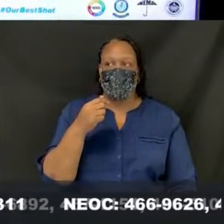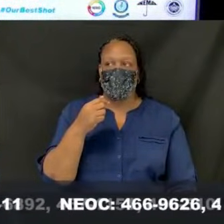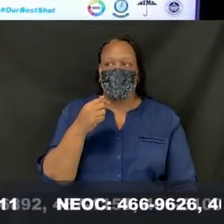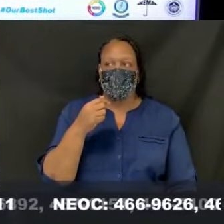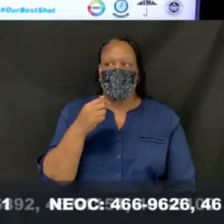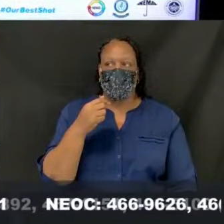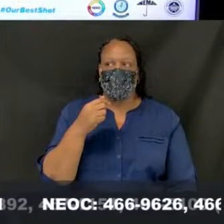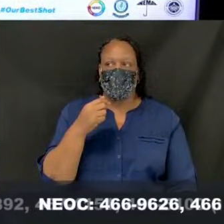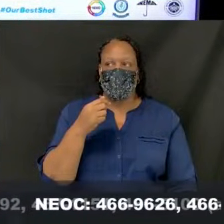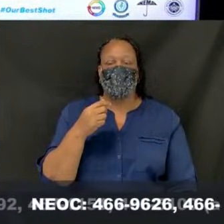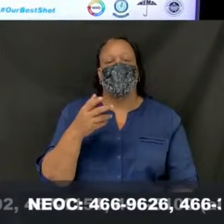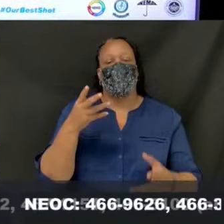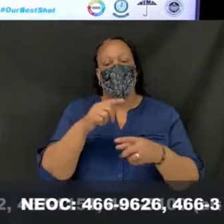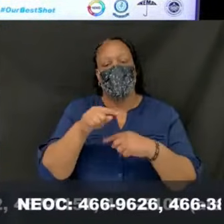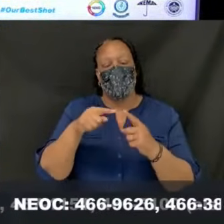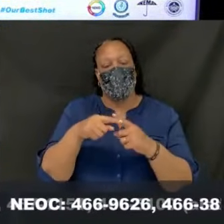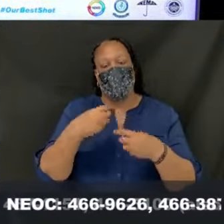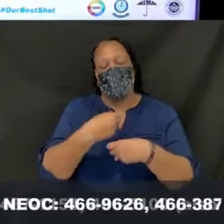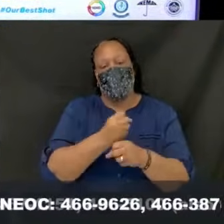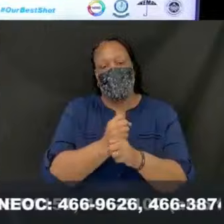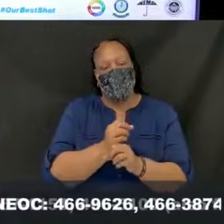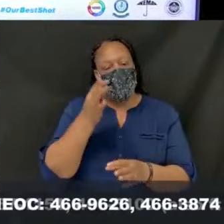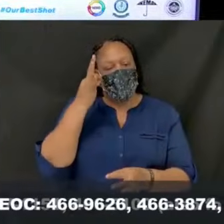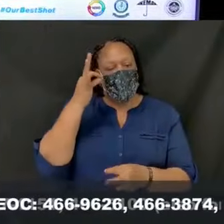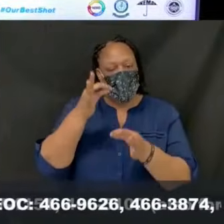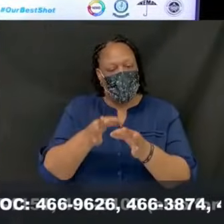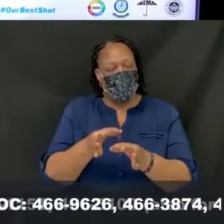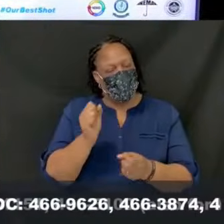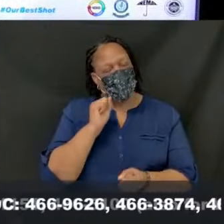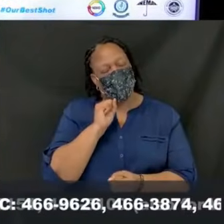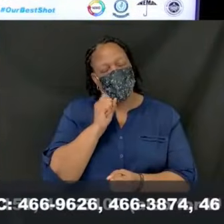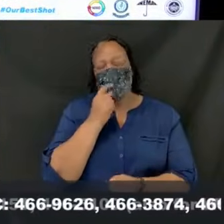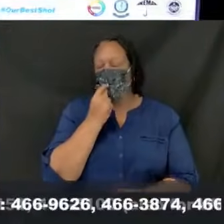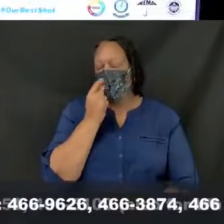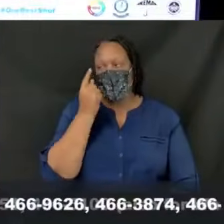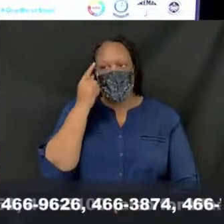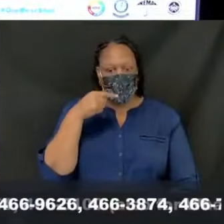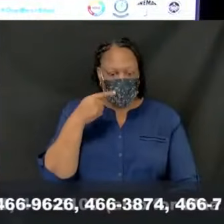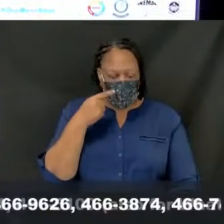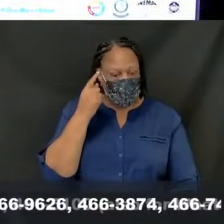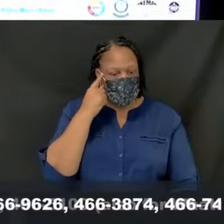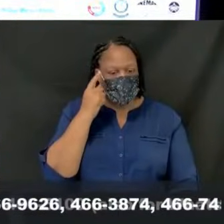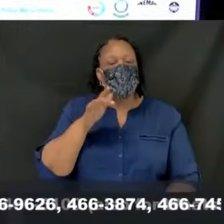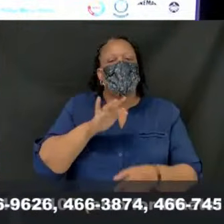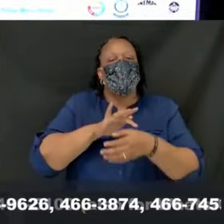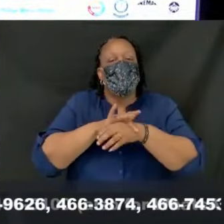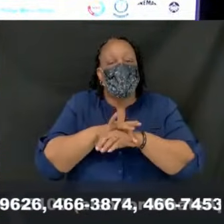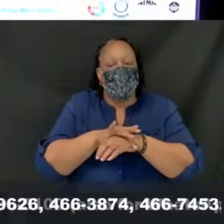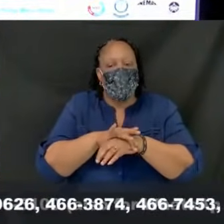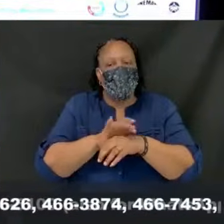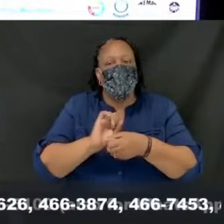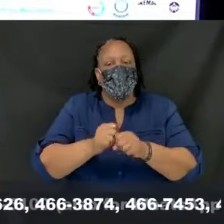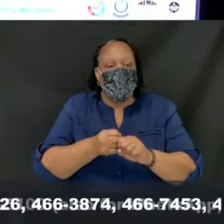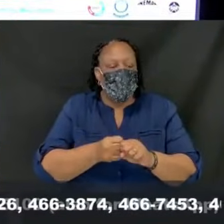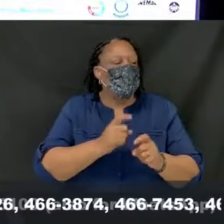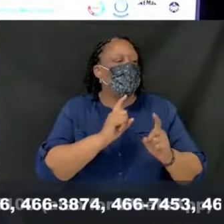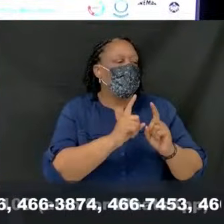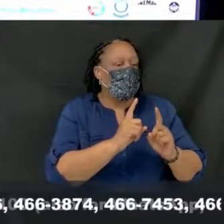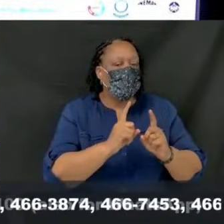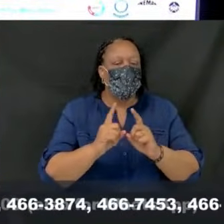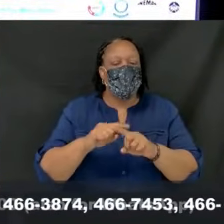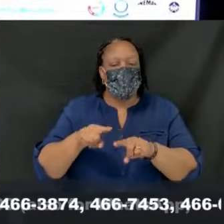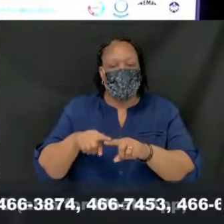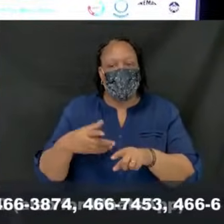we advise on a decision or a recommendation, we like to tell you earlier on. So we have been telling you about